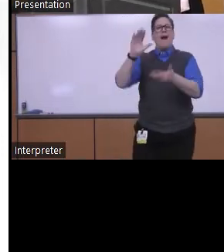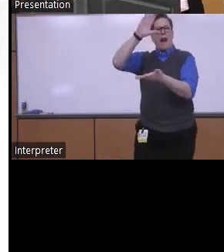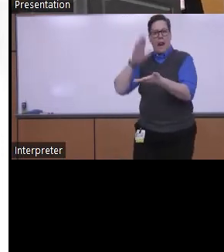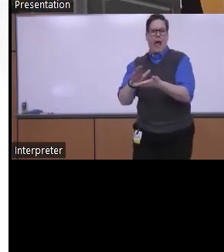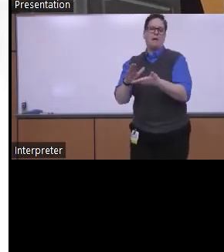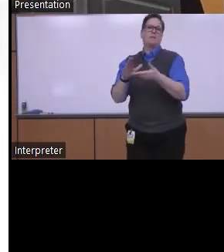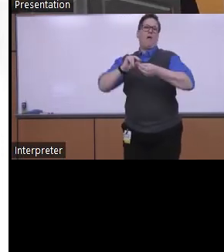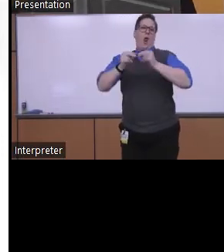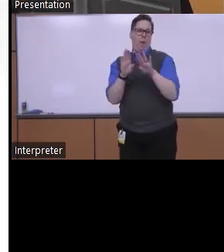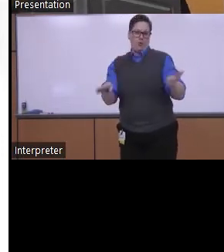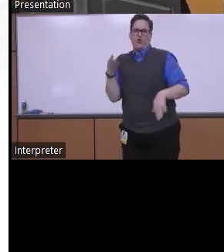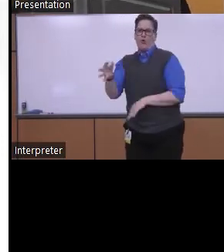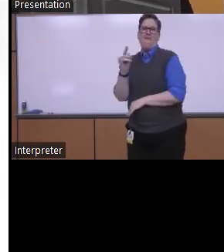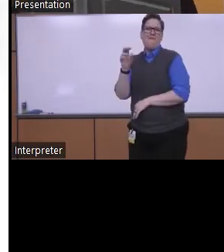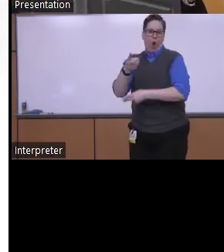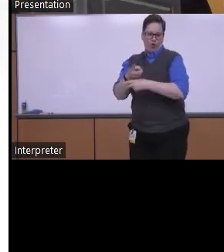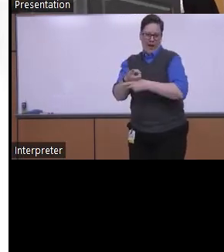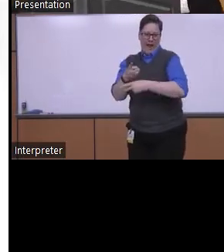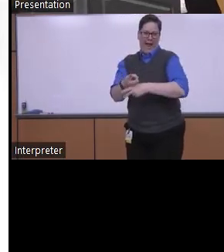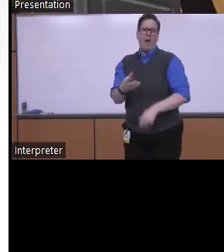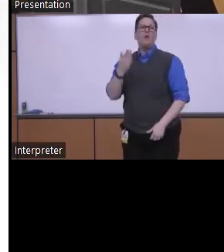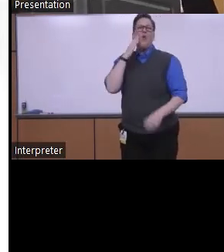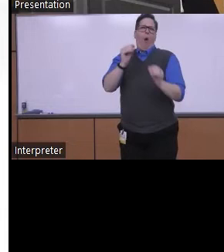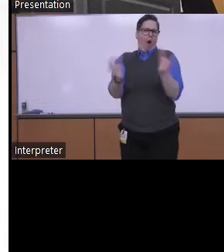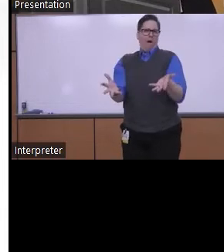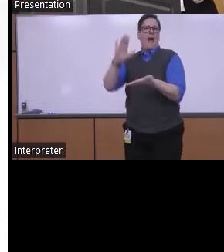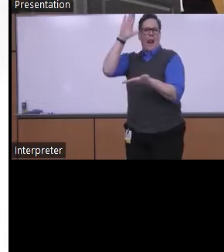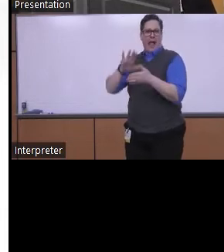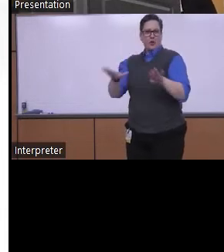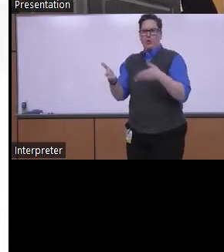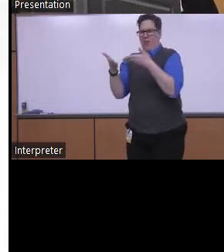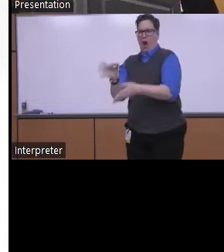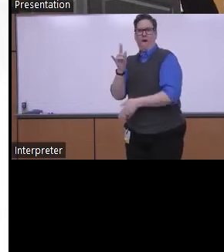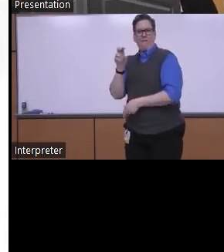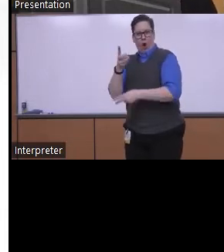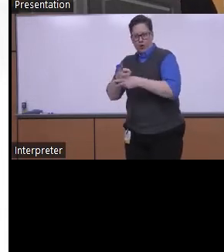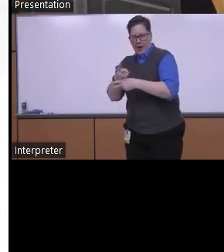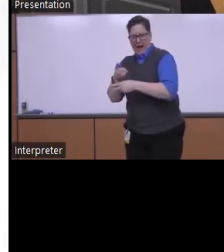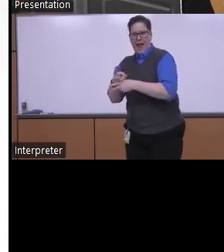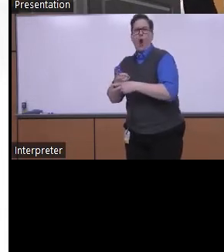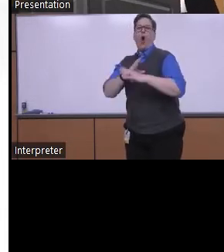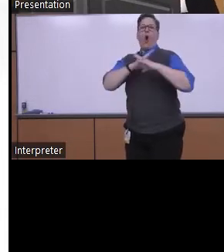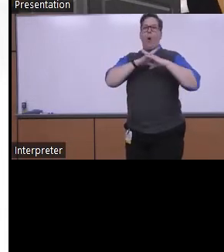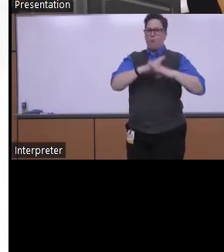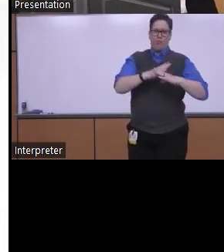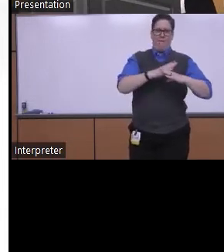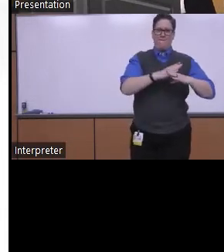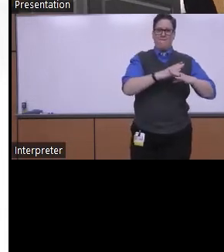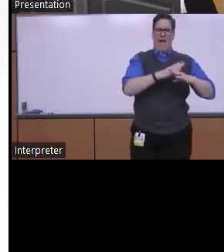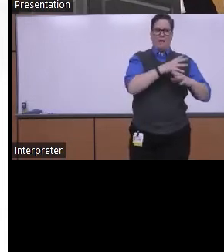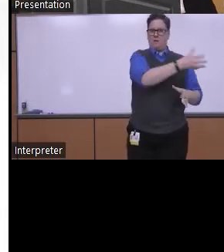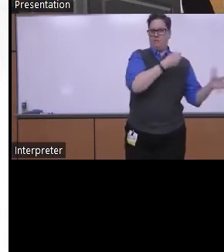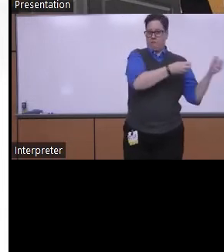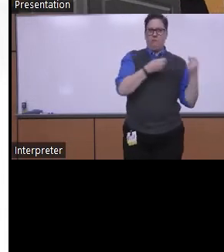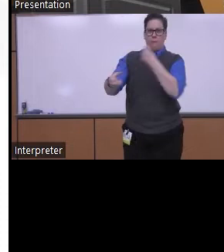kids in foster care. And these are obvious, right? You want less kids in foster care, you try to prevent out the front end, removing kids